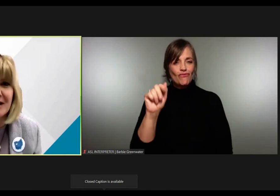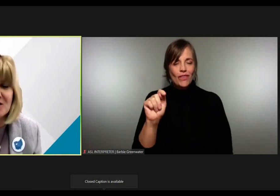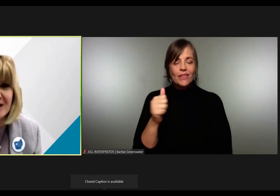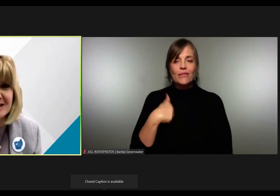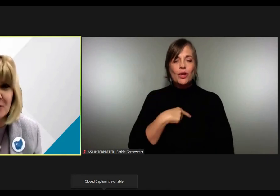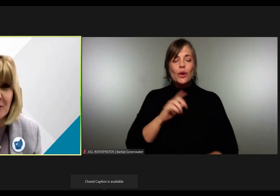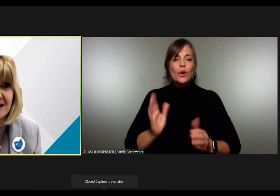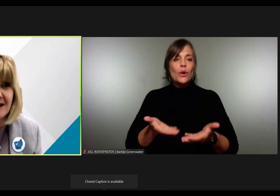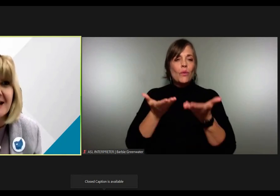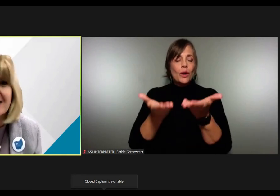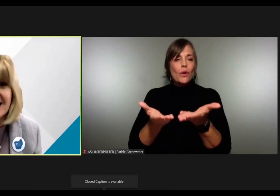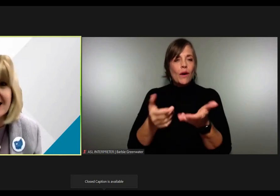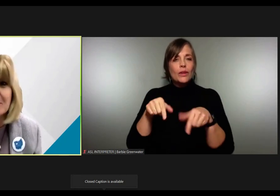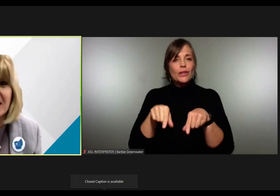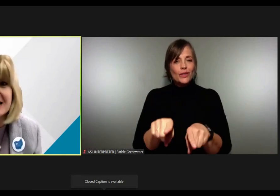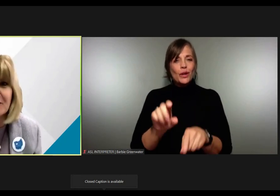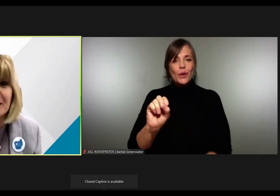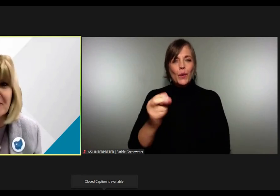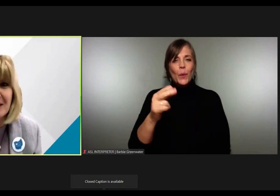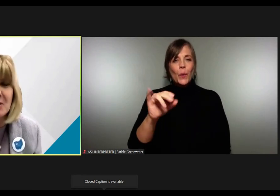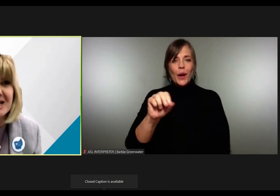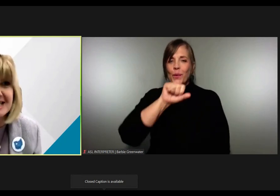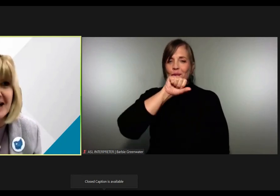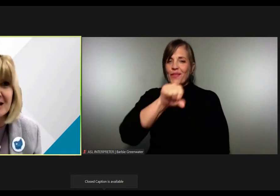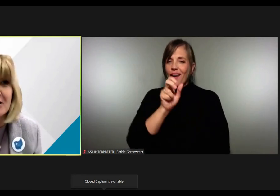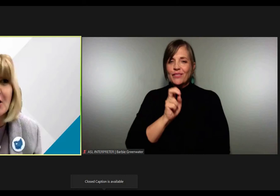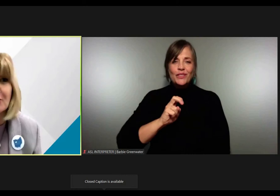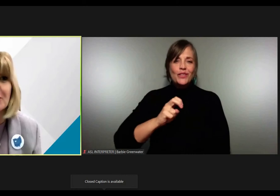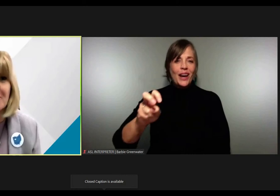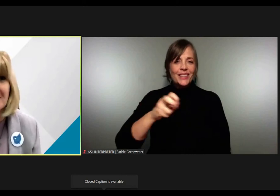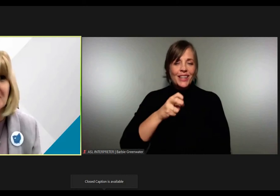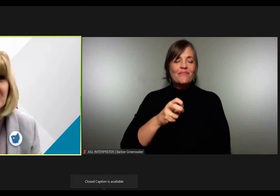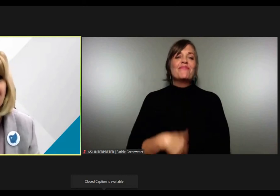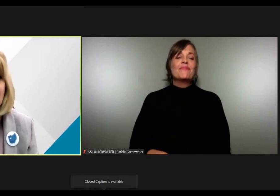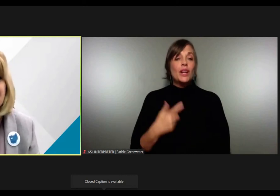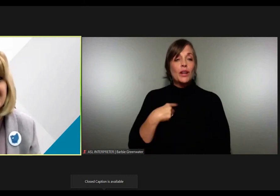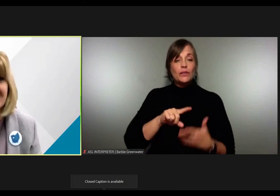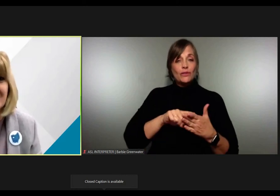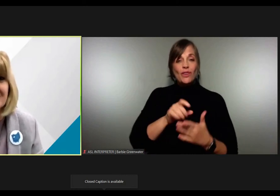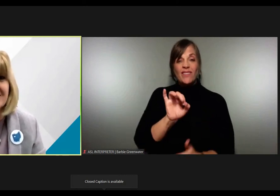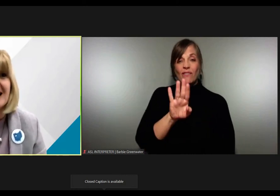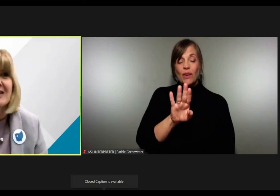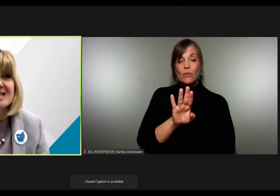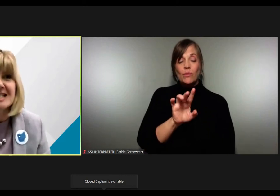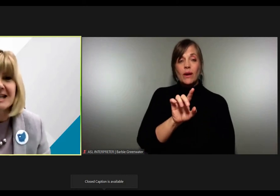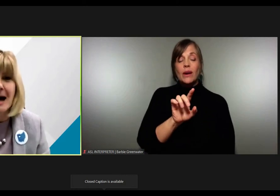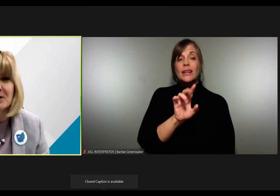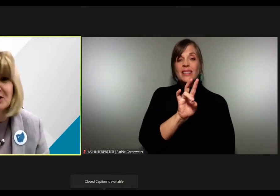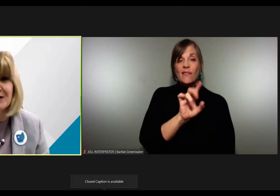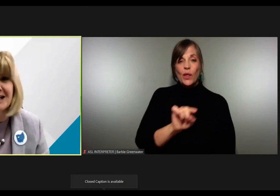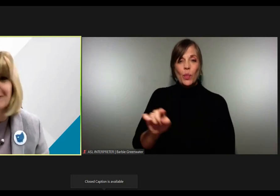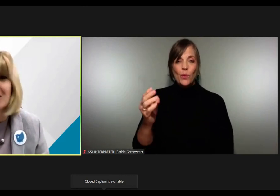Ohio Loves Transit Week that takes place from February 7th through February 14th. This is